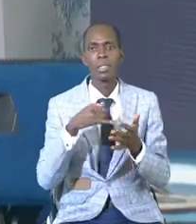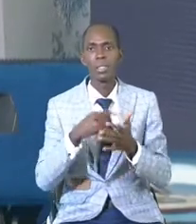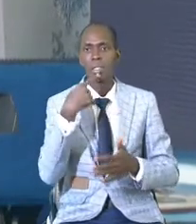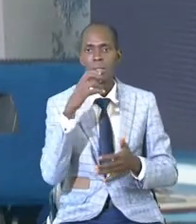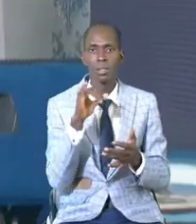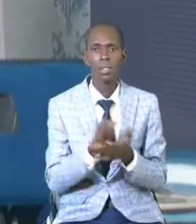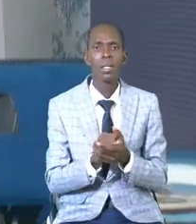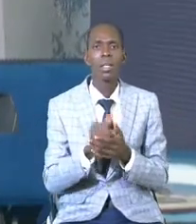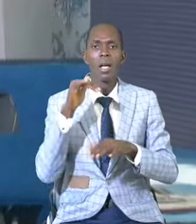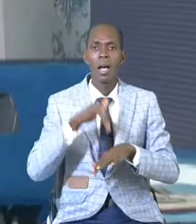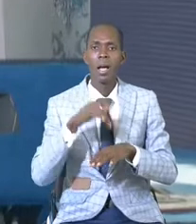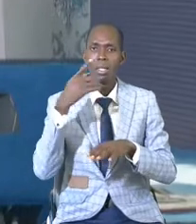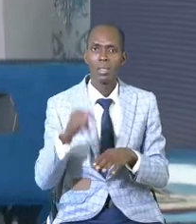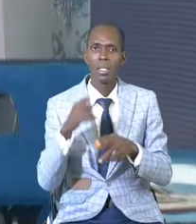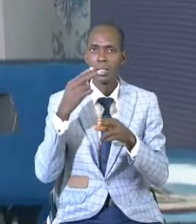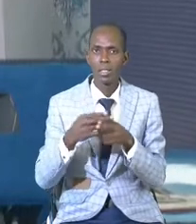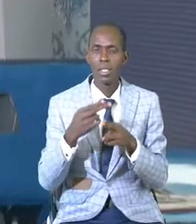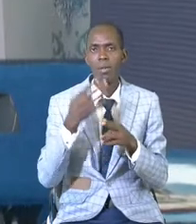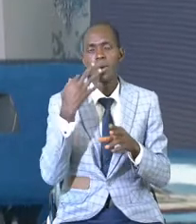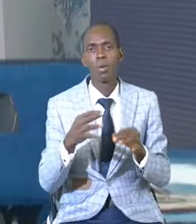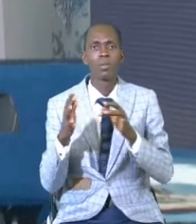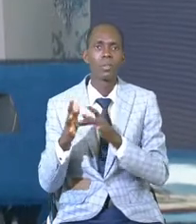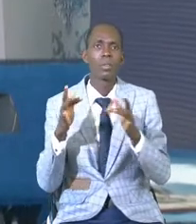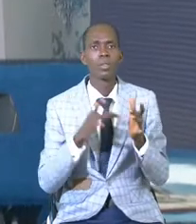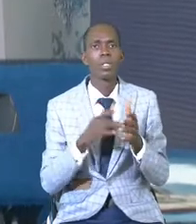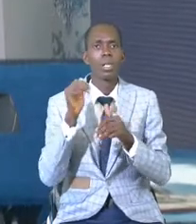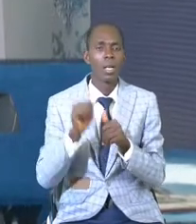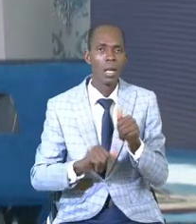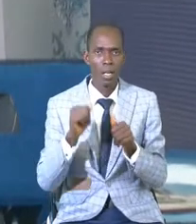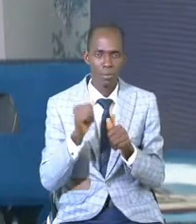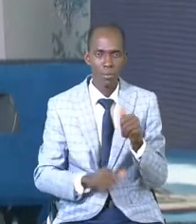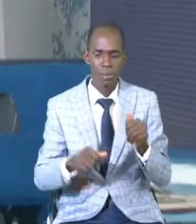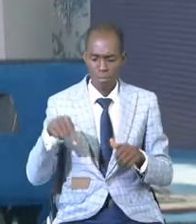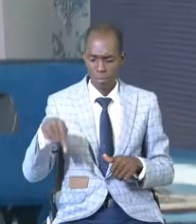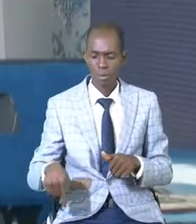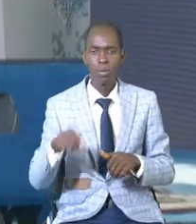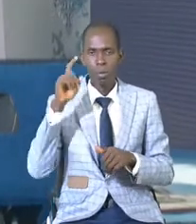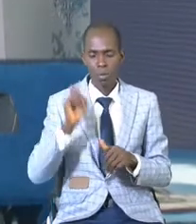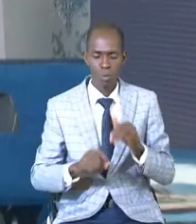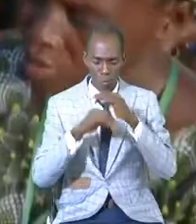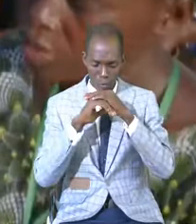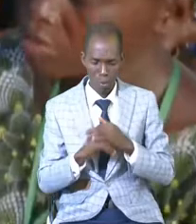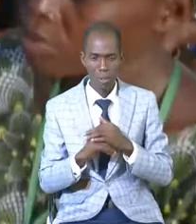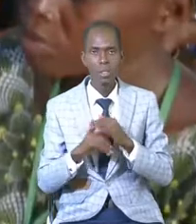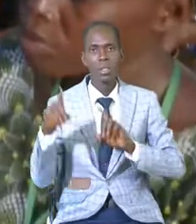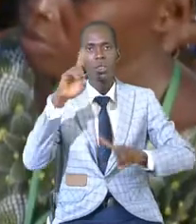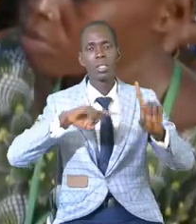the name of Jesus, every knee shall bow. Give me a good amen.